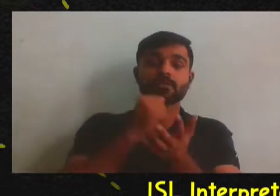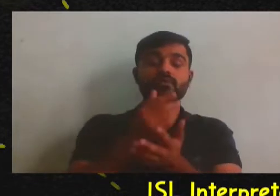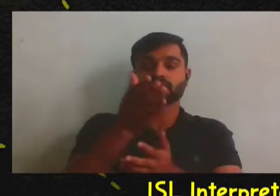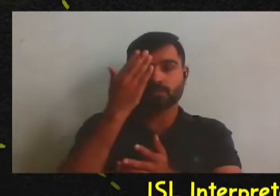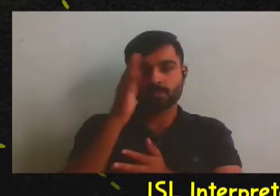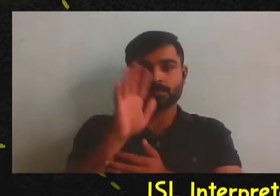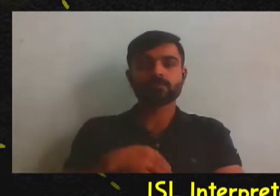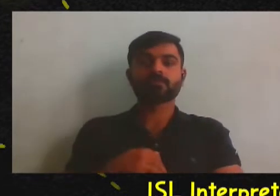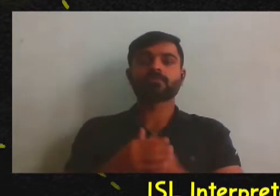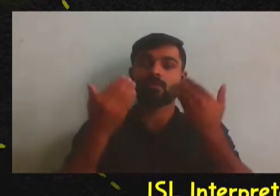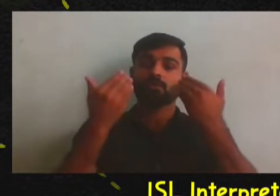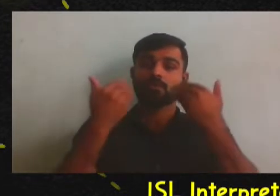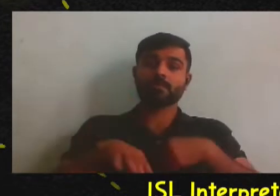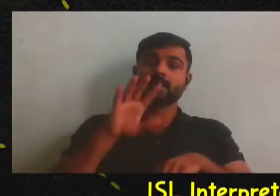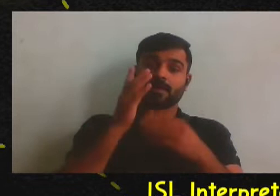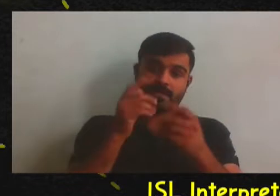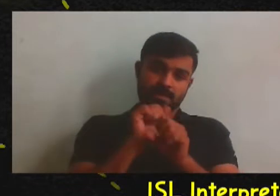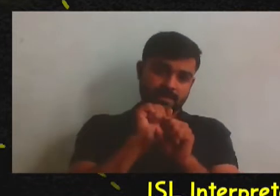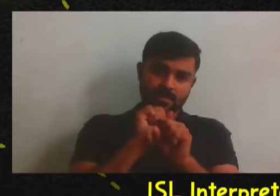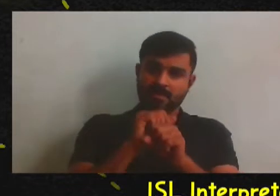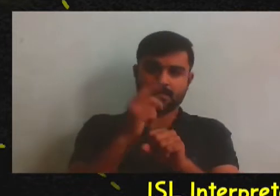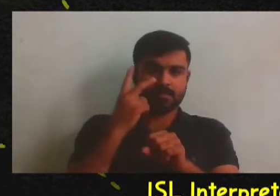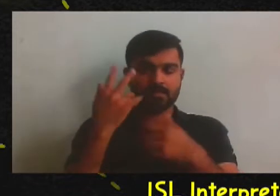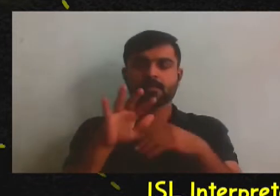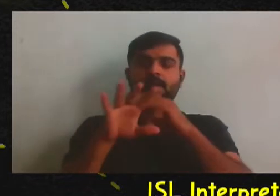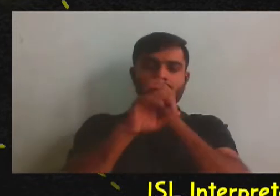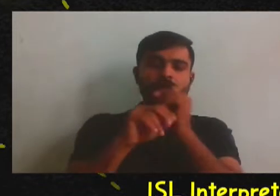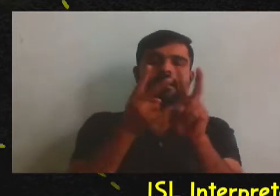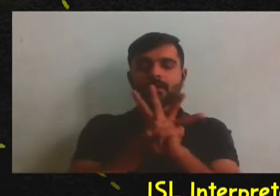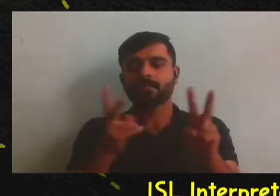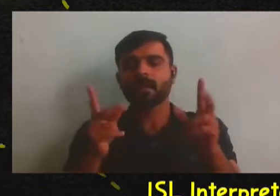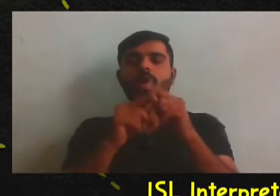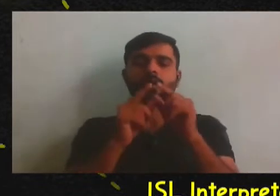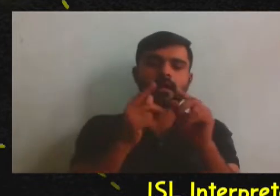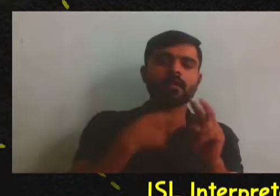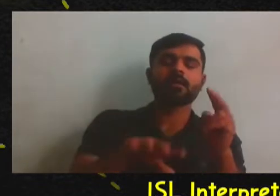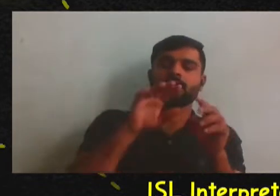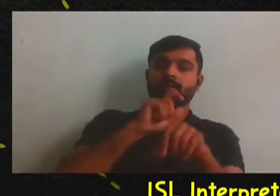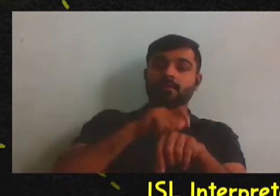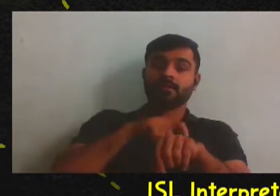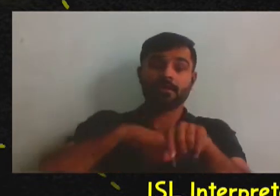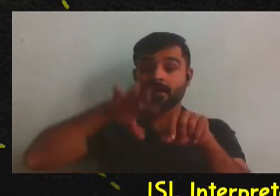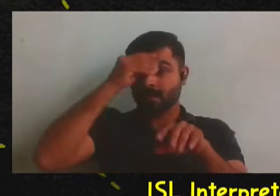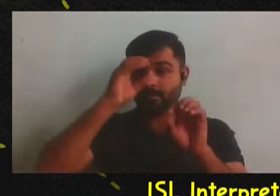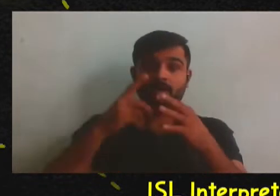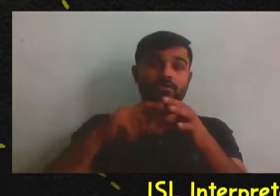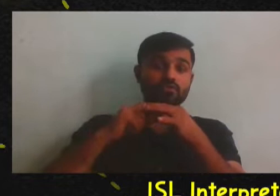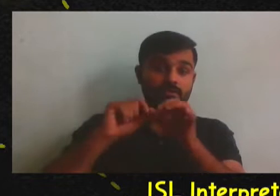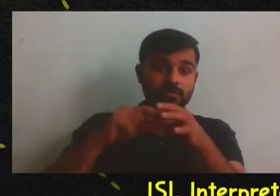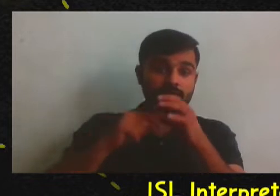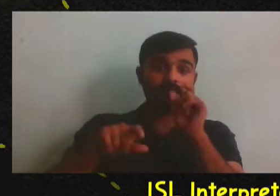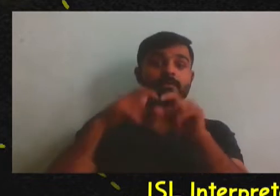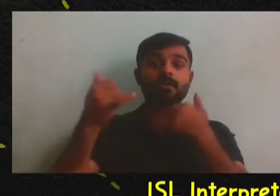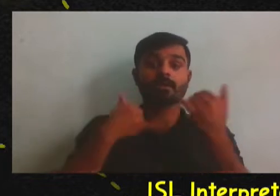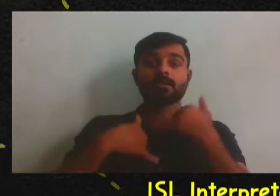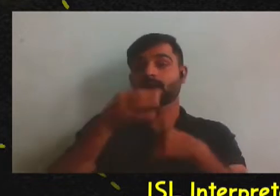I think, here I was sitting saying, privacy, this, the data. And then moment we launched Sawal Jawab, people were calling, asking,